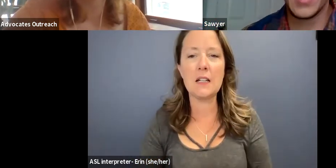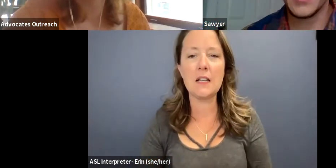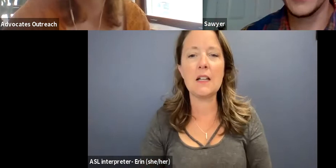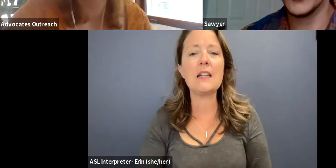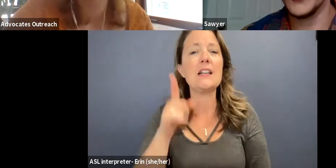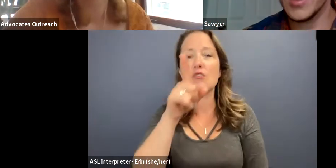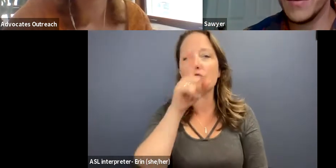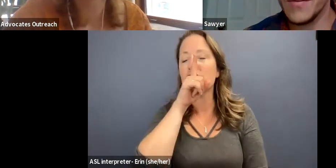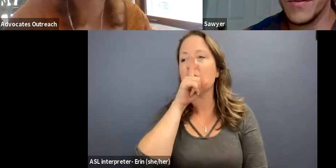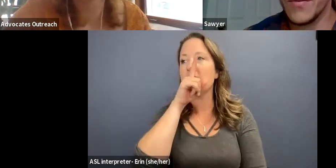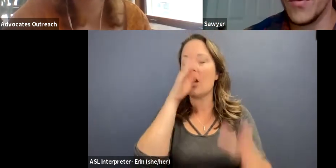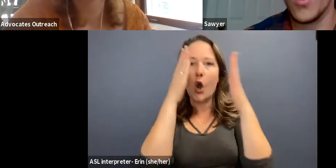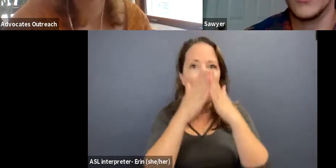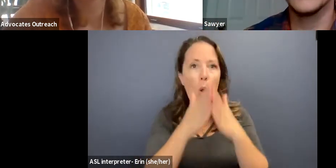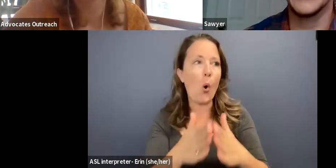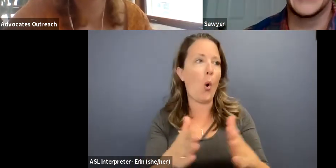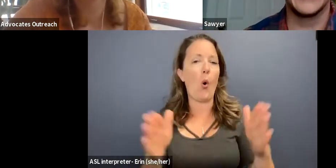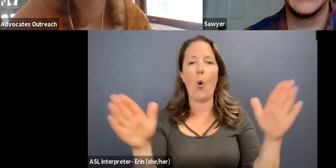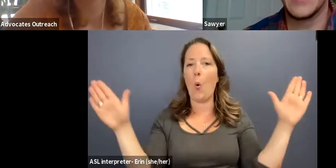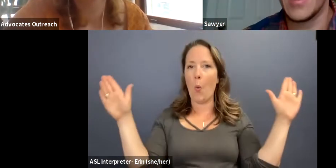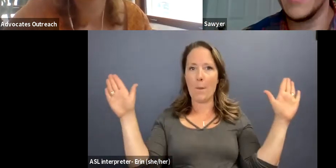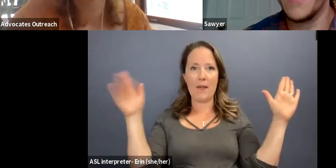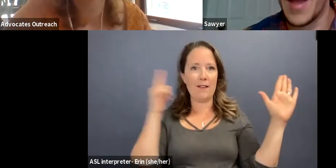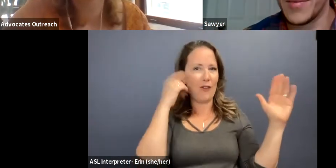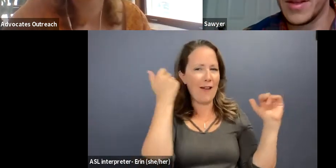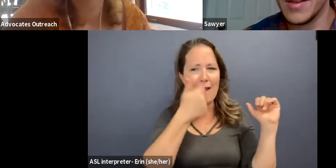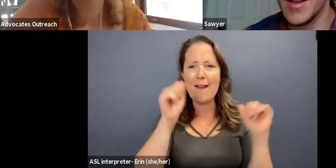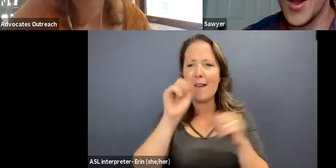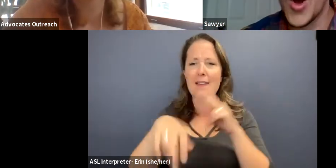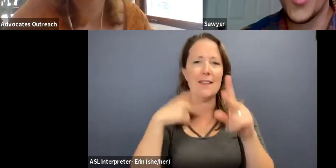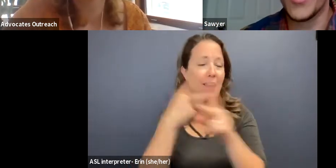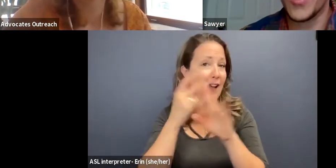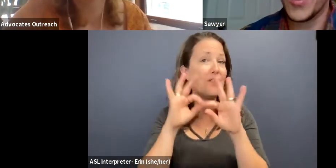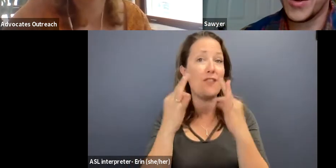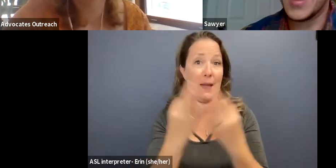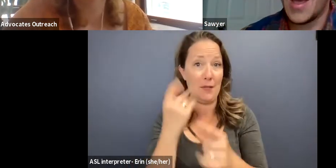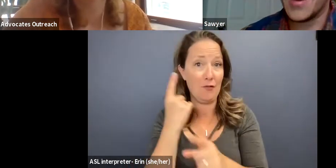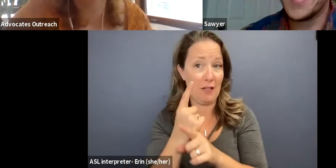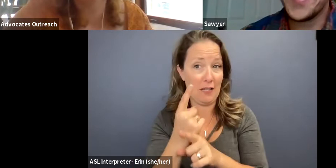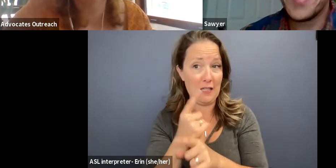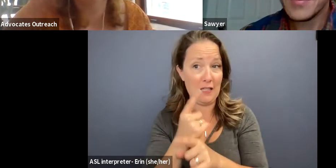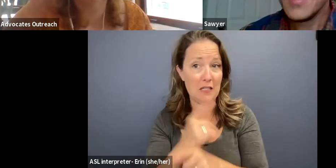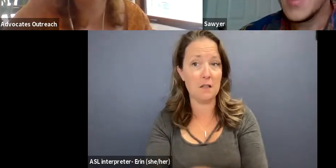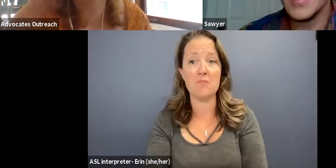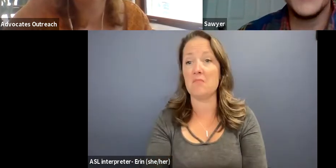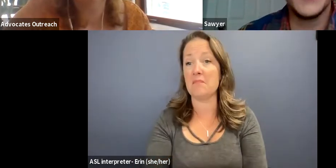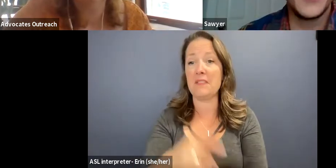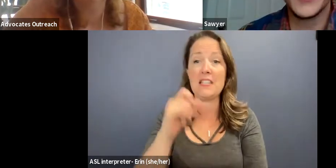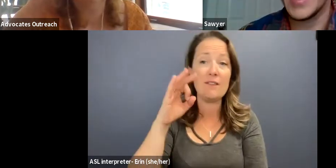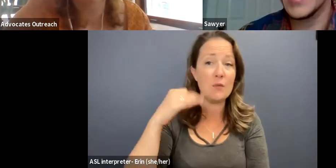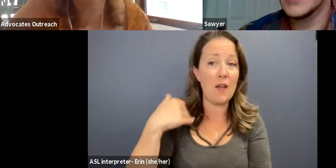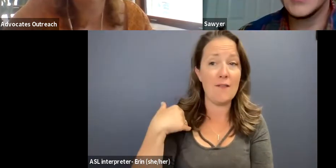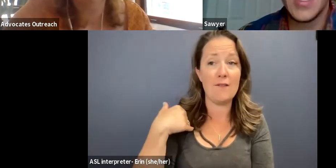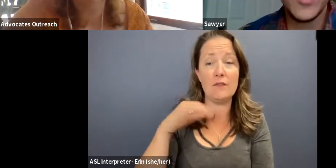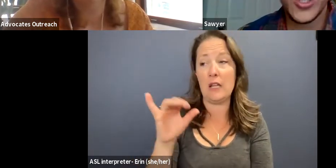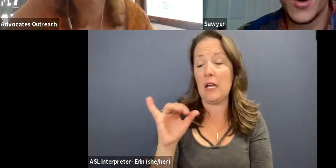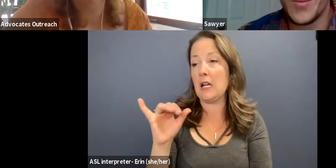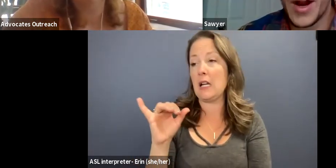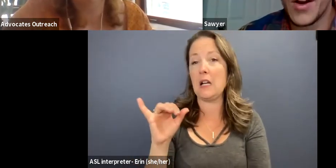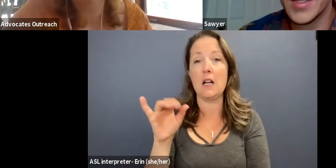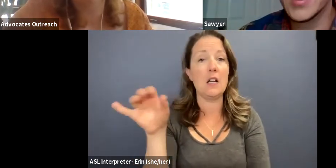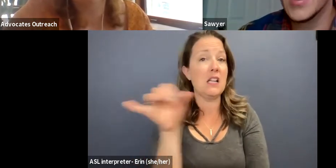here. So when an egg and a sperm meet, they swirl together in a special kind of